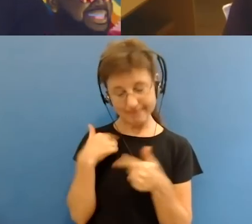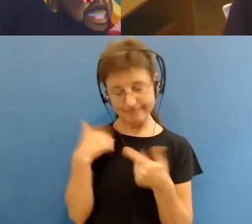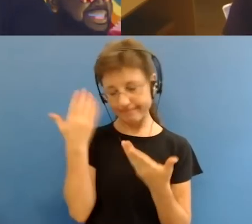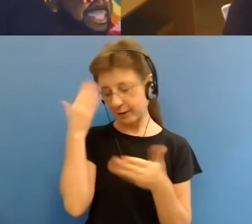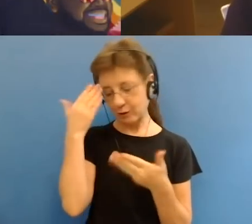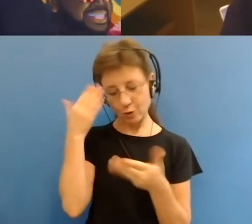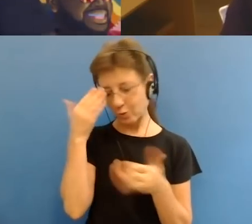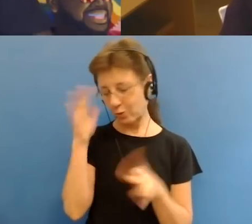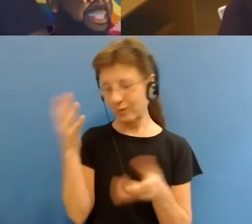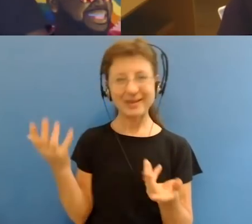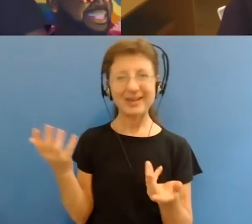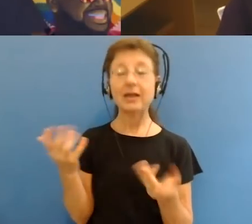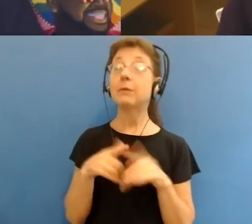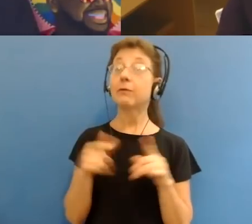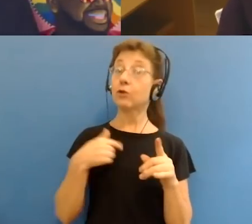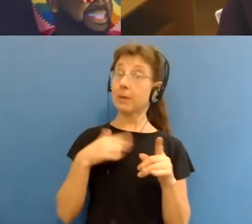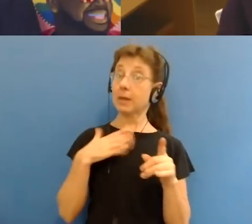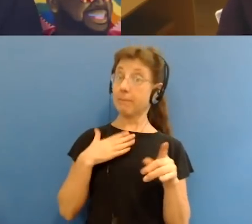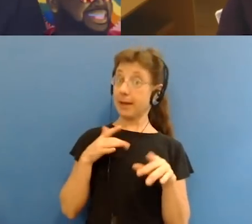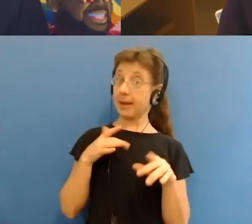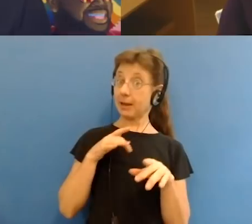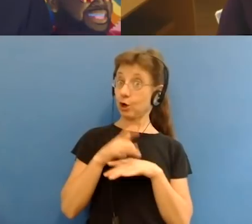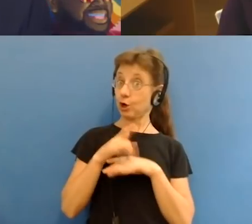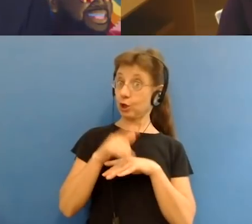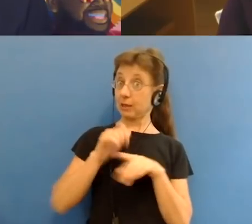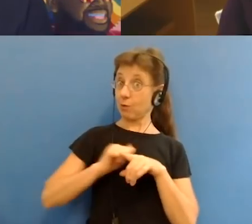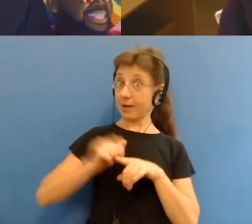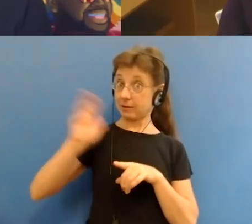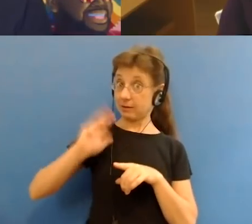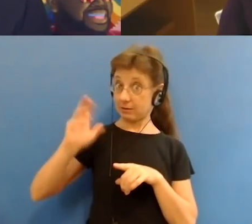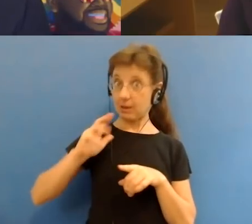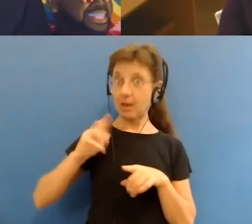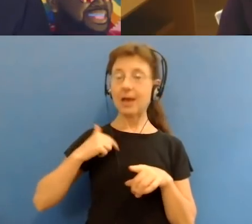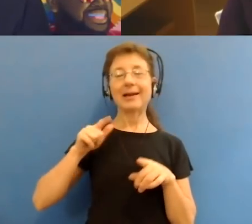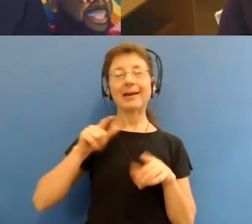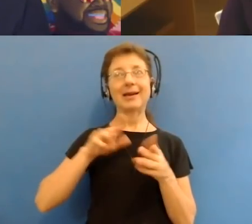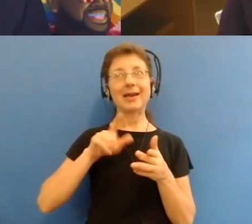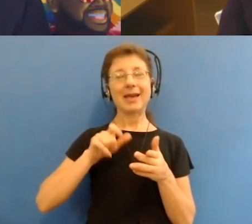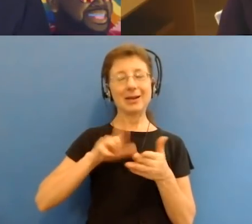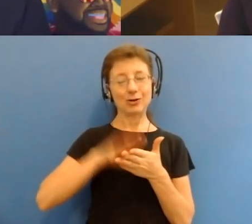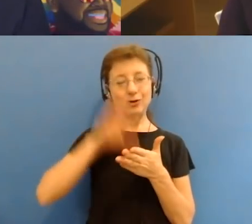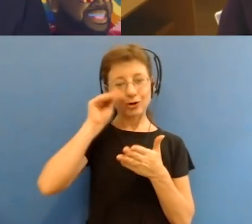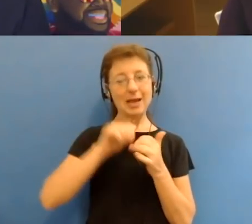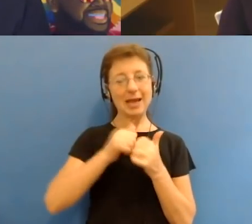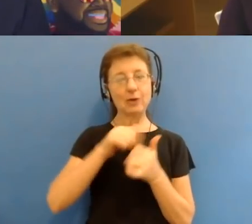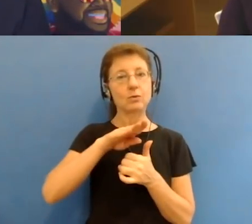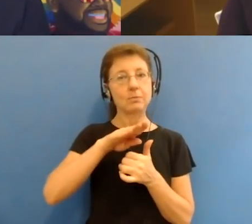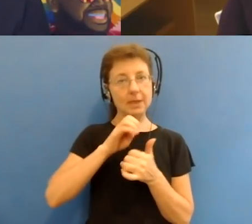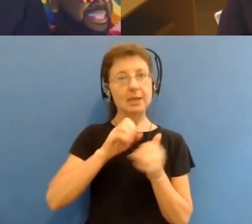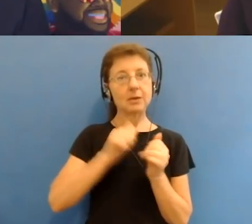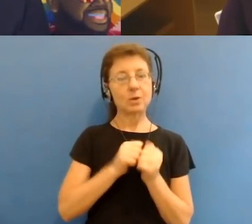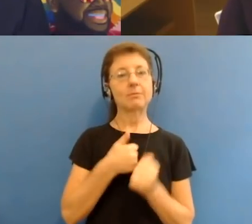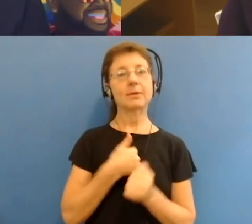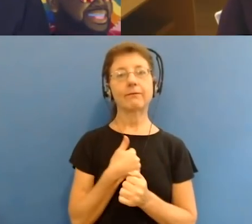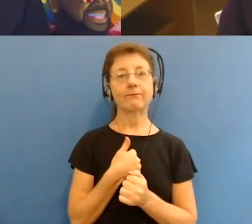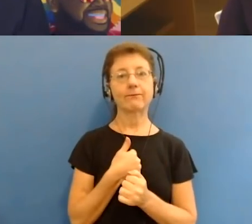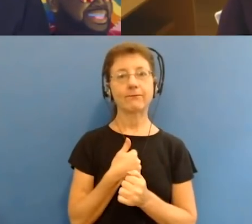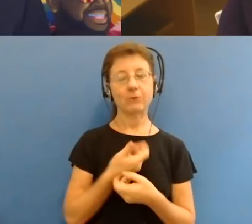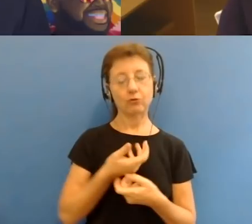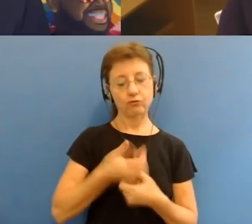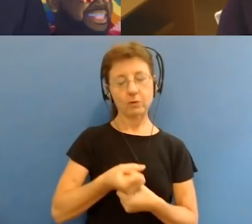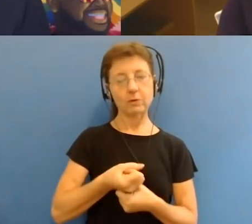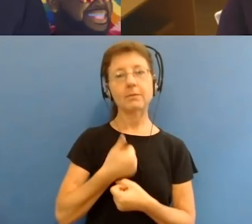But really, you know, for me, my early practice was learning how to be with myself, mm-hmm, you know, and to trust